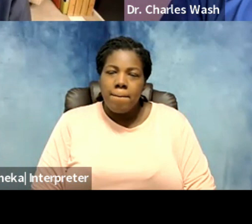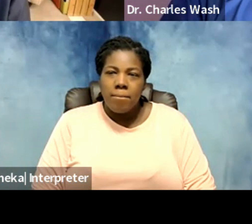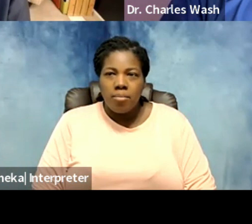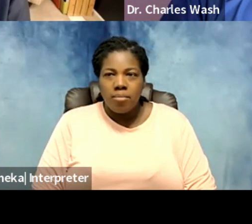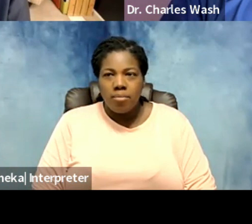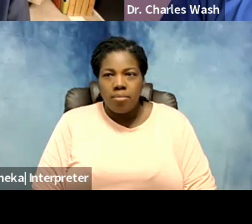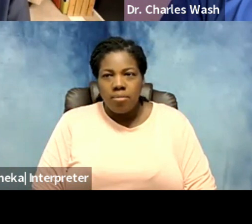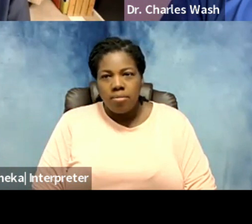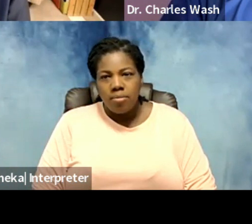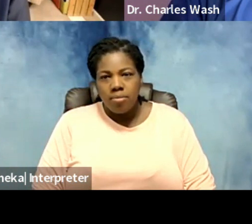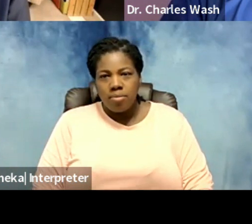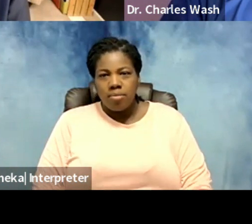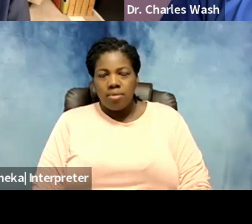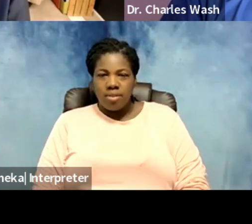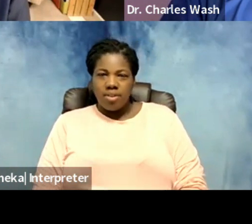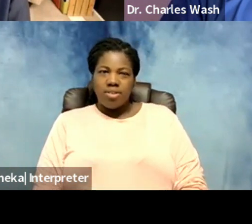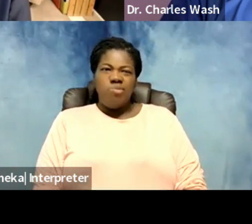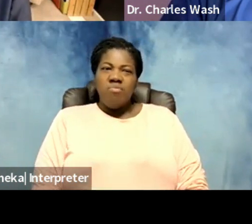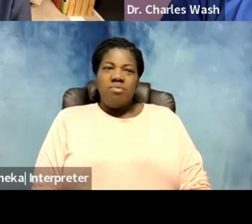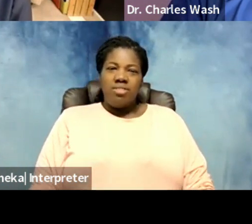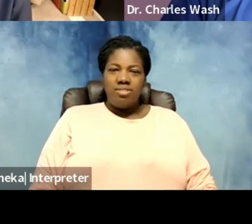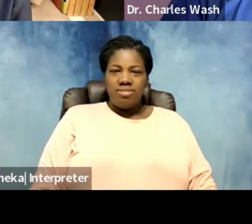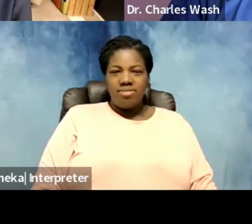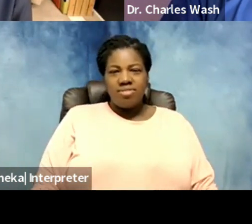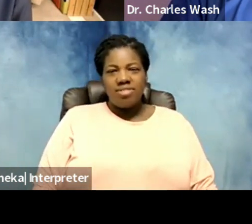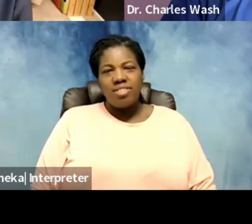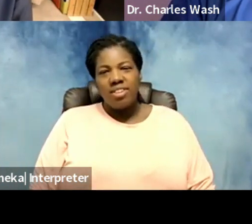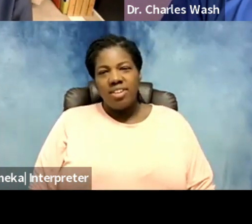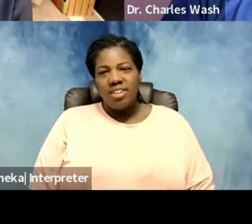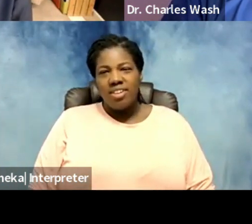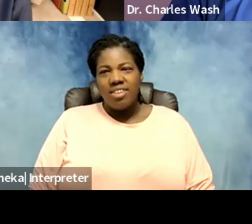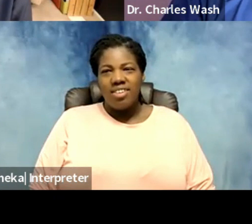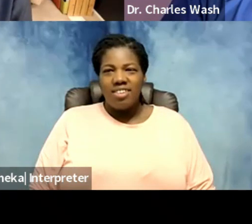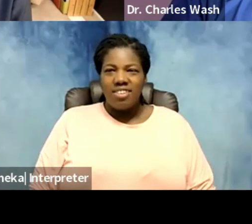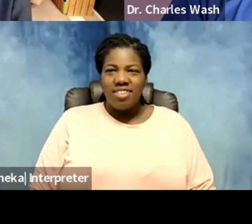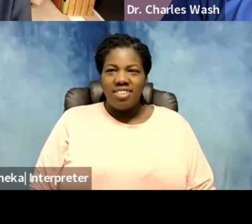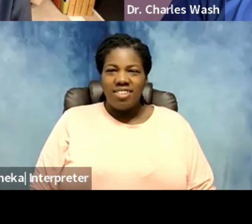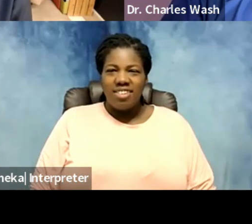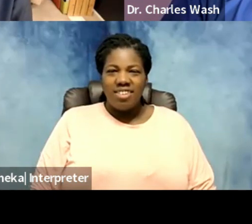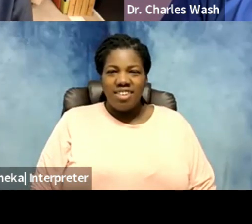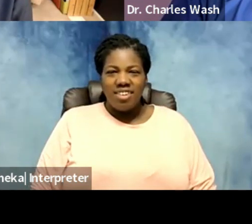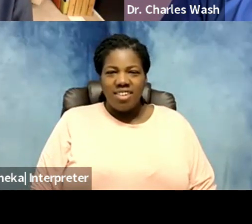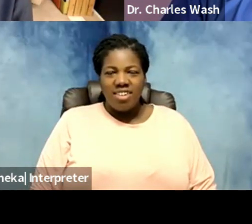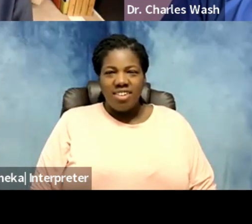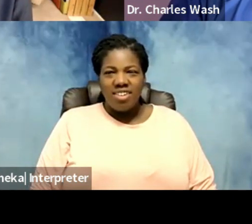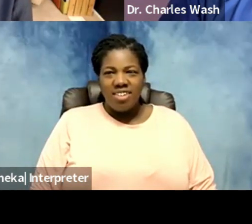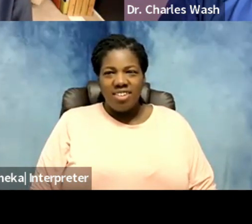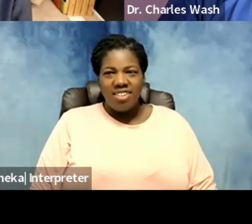It's okay. Sorry. Oh, I'm not sure. I see hands clapping and heart. I don't know.